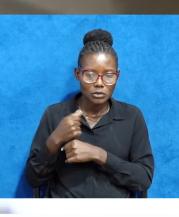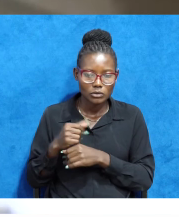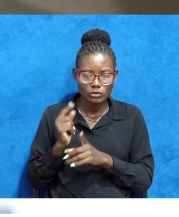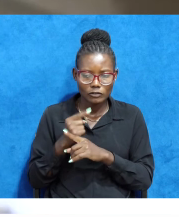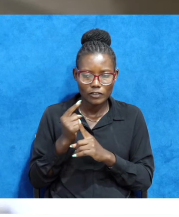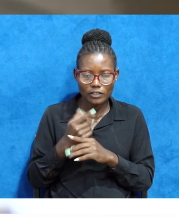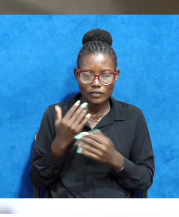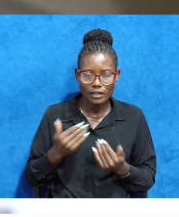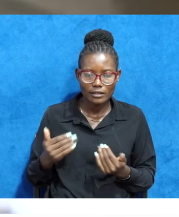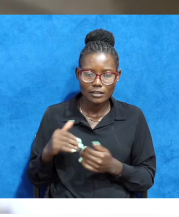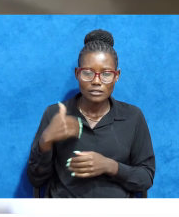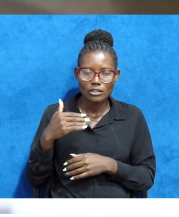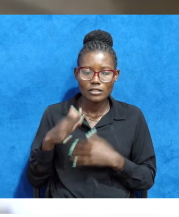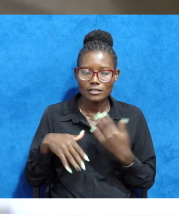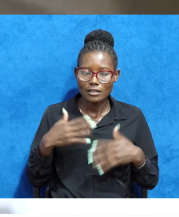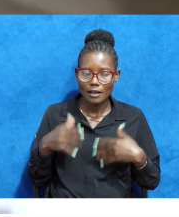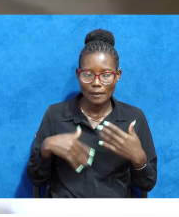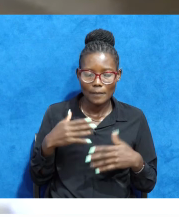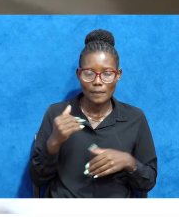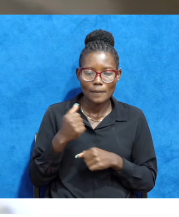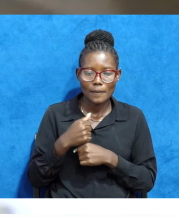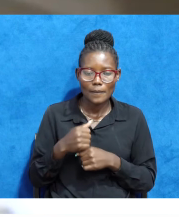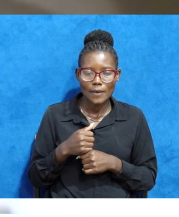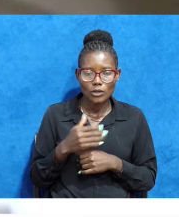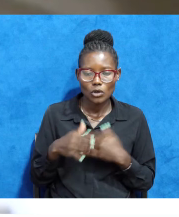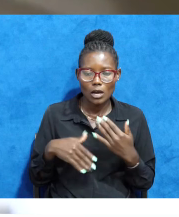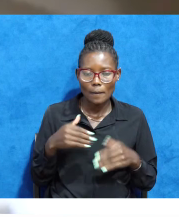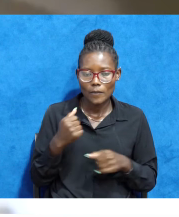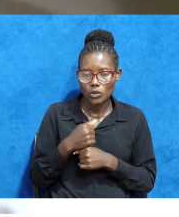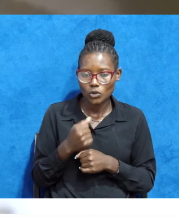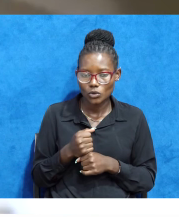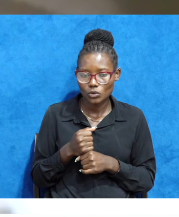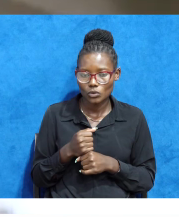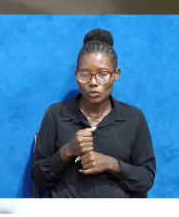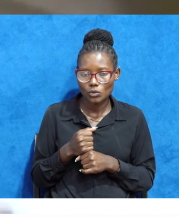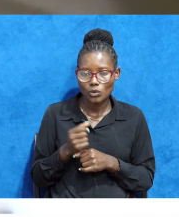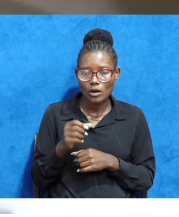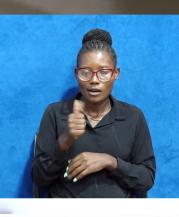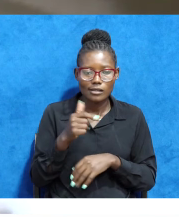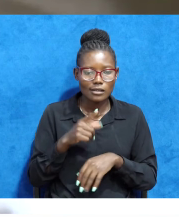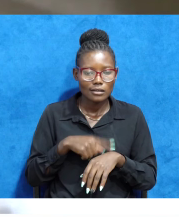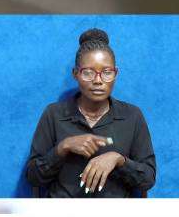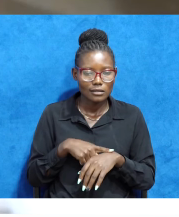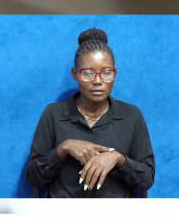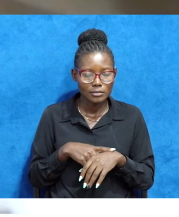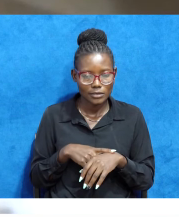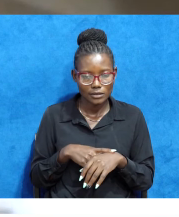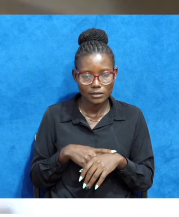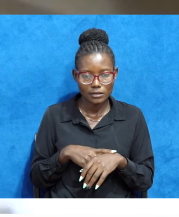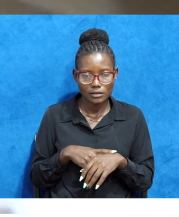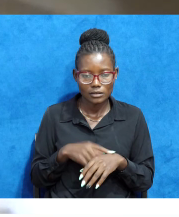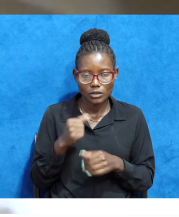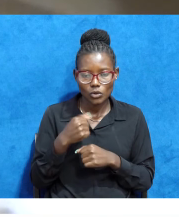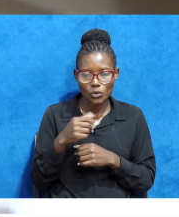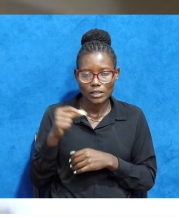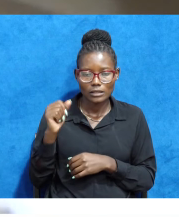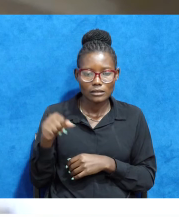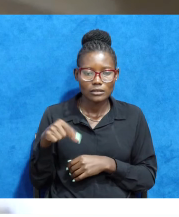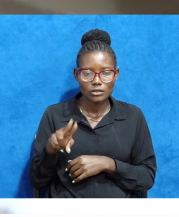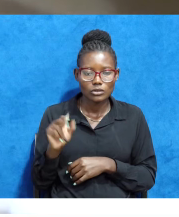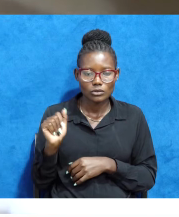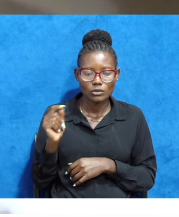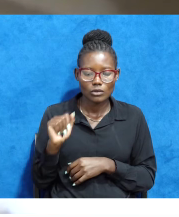similar to the movement. And remember, like we get into weightlifting. I'm a weightlifter myself, got into this sport because I want to turn a bar over and I want to do snatches